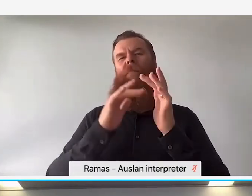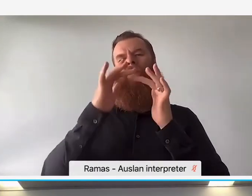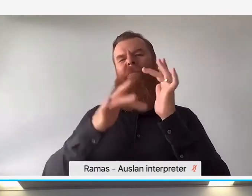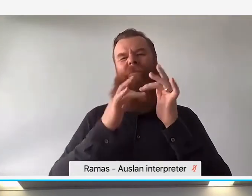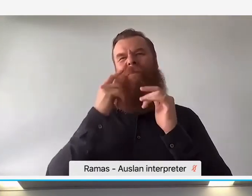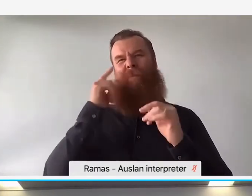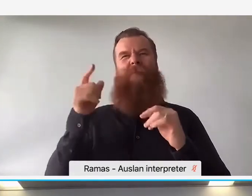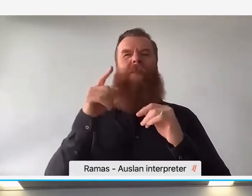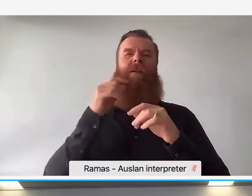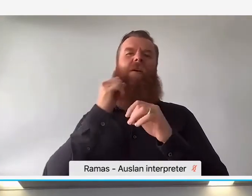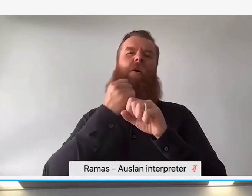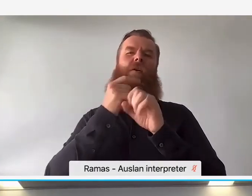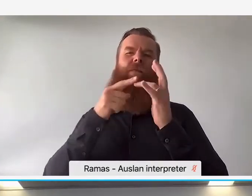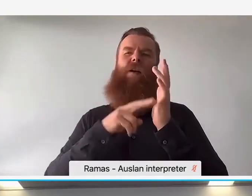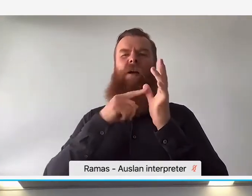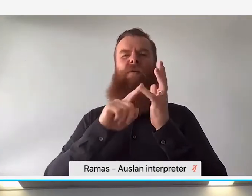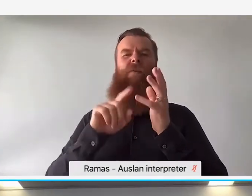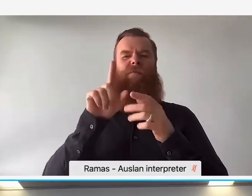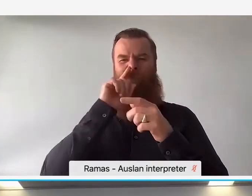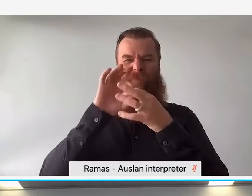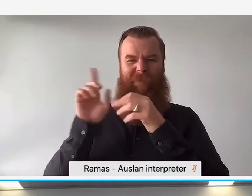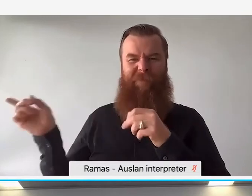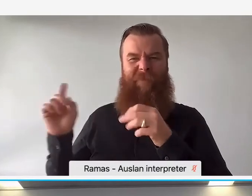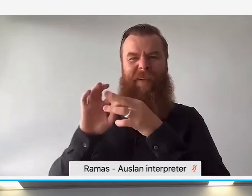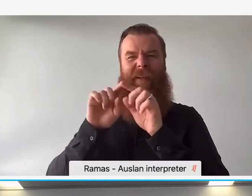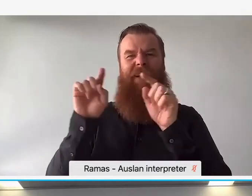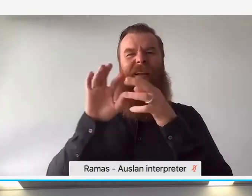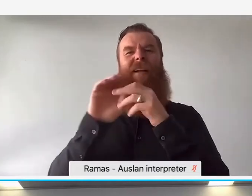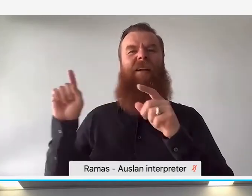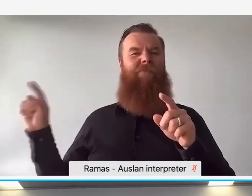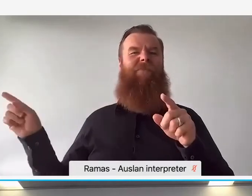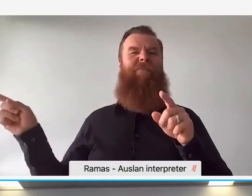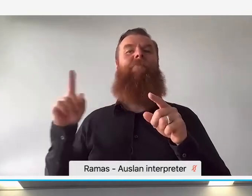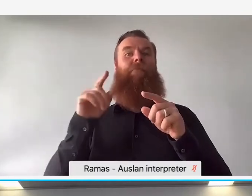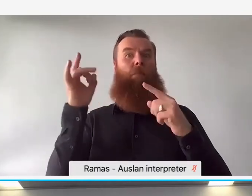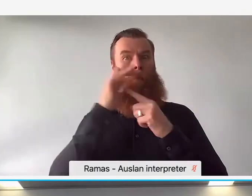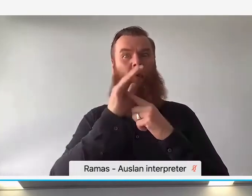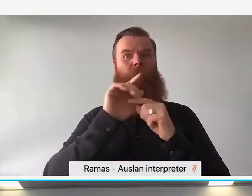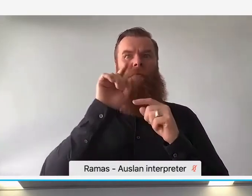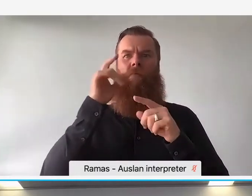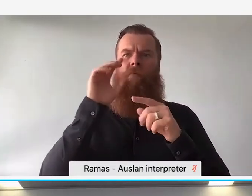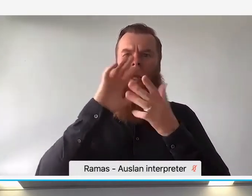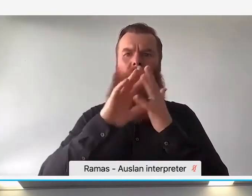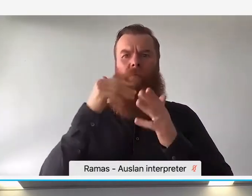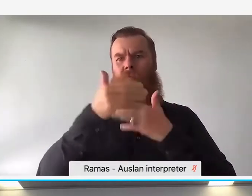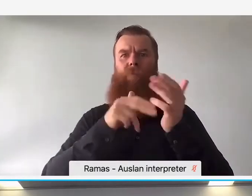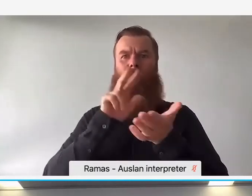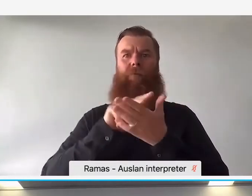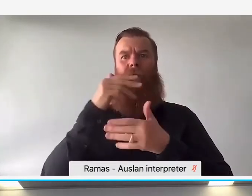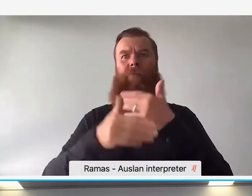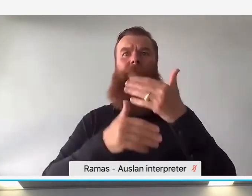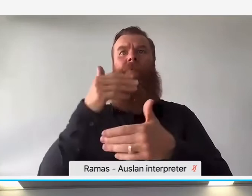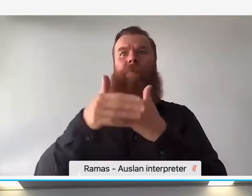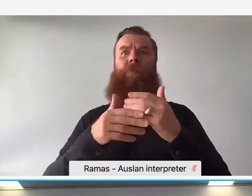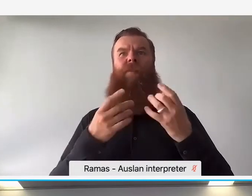www.palmscheme.gov.au. So there are 5 key steps to becoming an approved employer. The first one involves preparation,